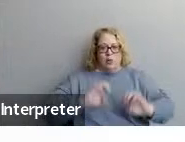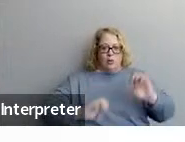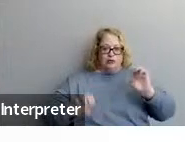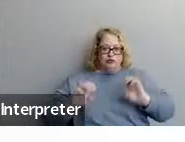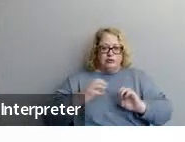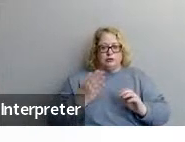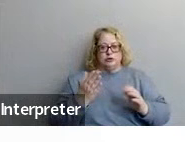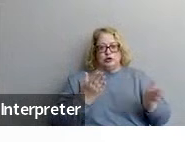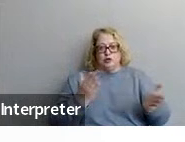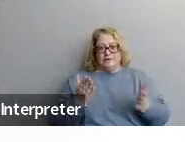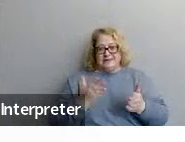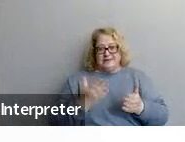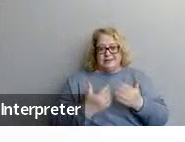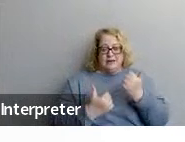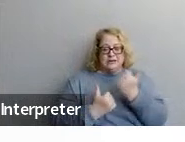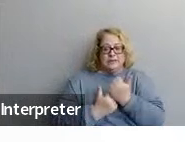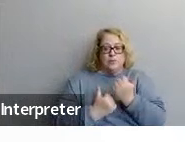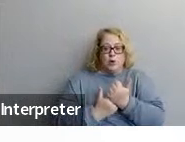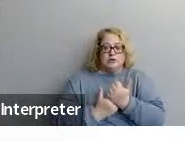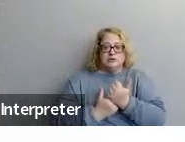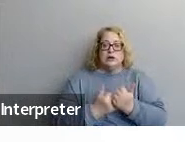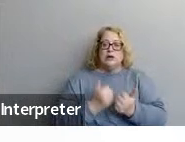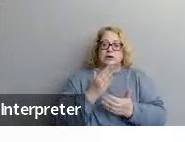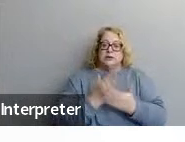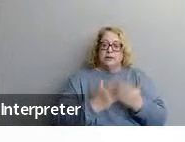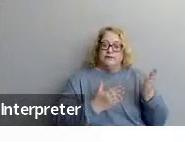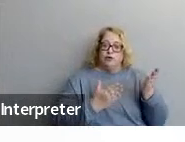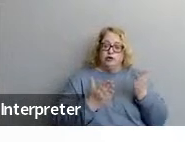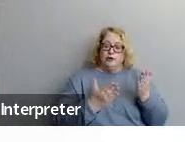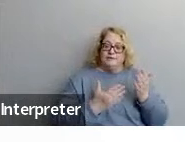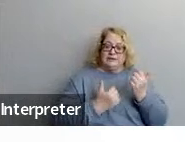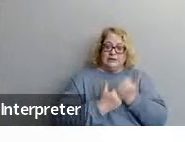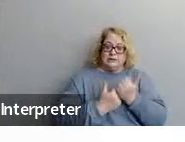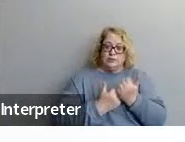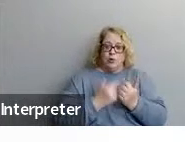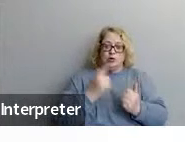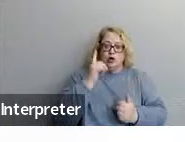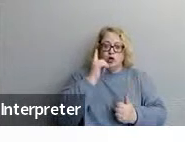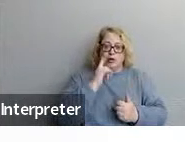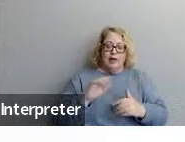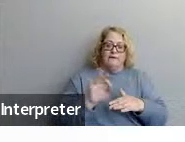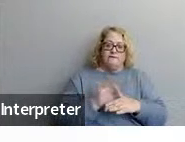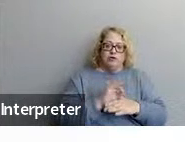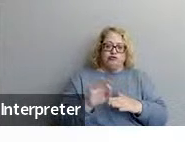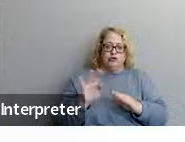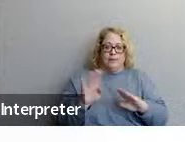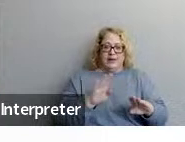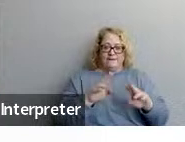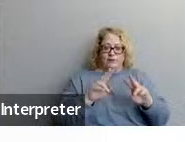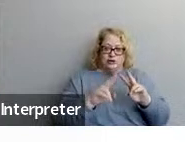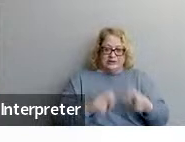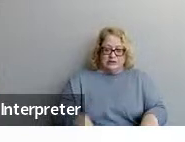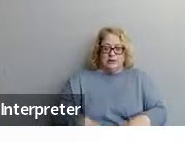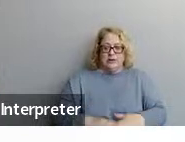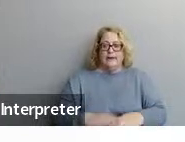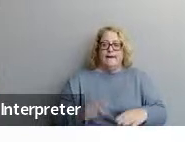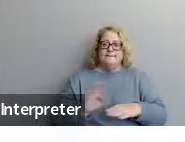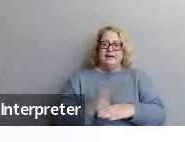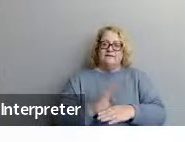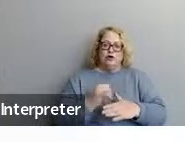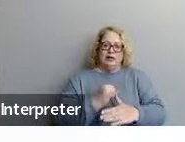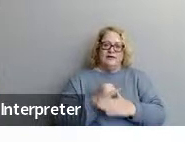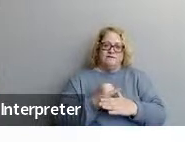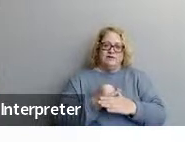as services and supports. Some of those services and supports look like functional behavioral assessment, behavioral